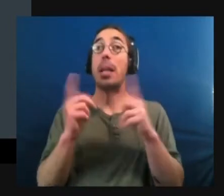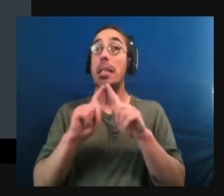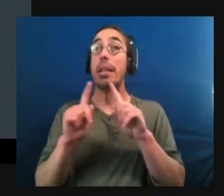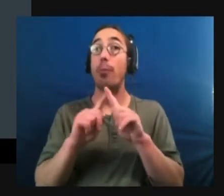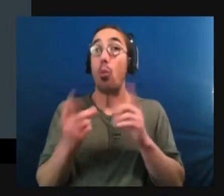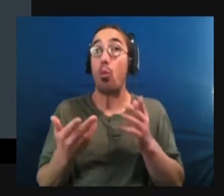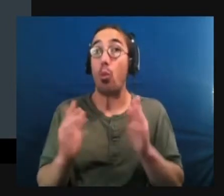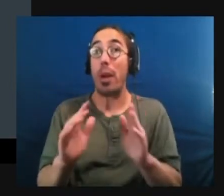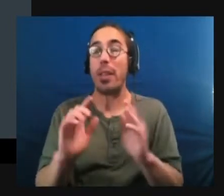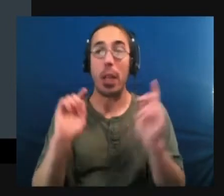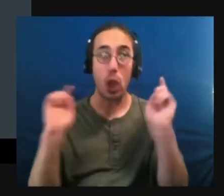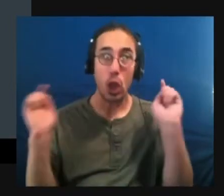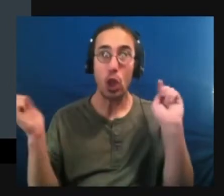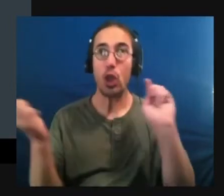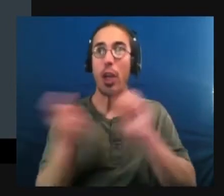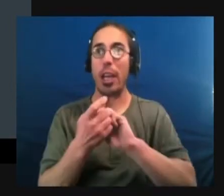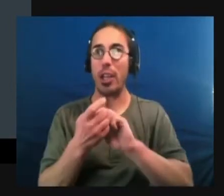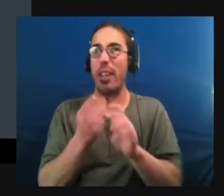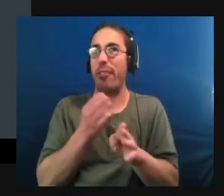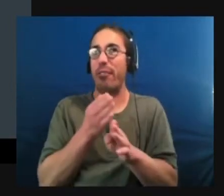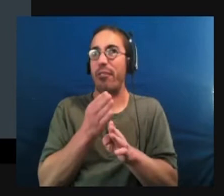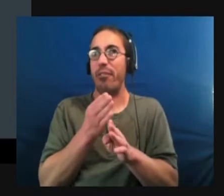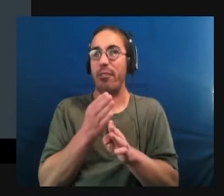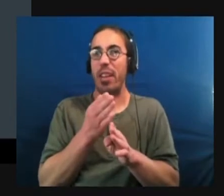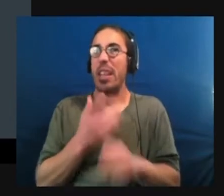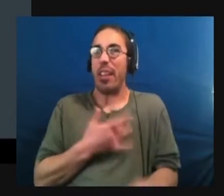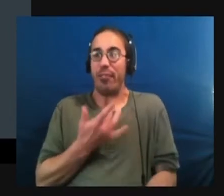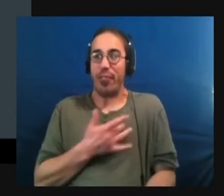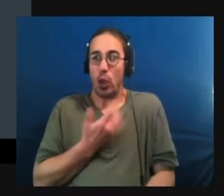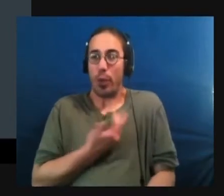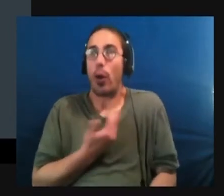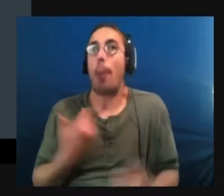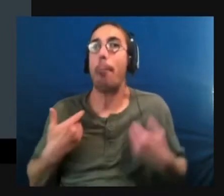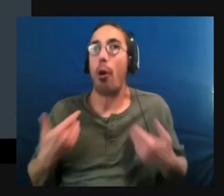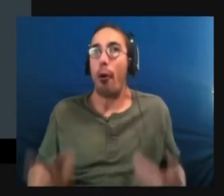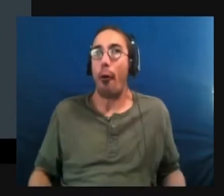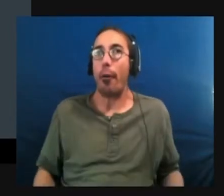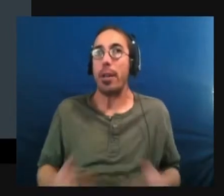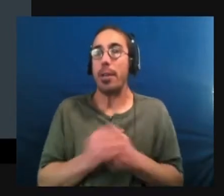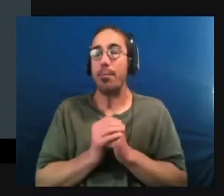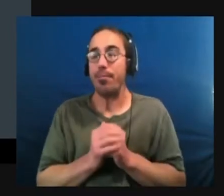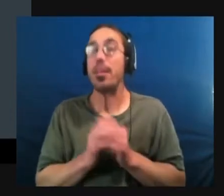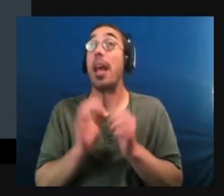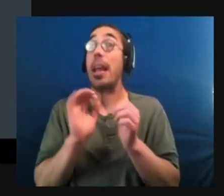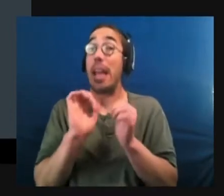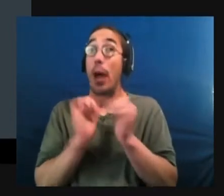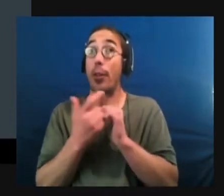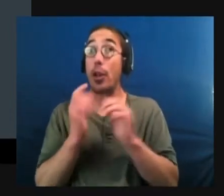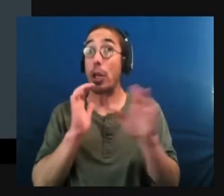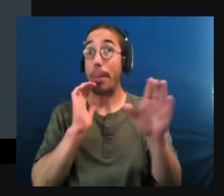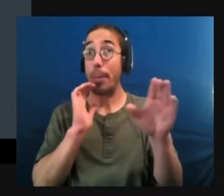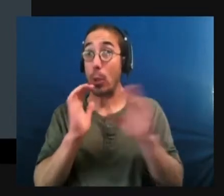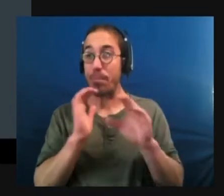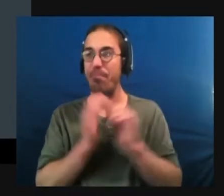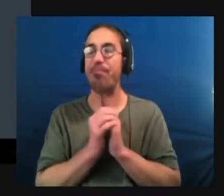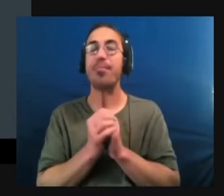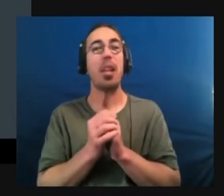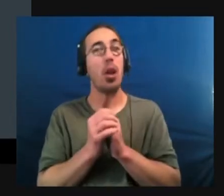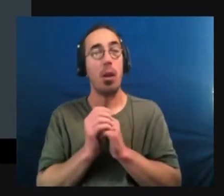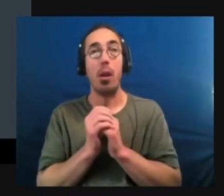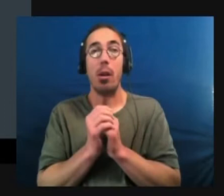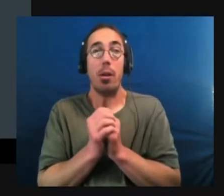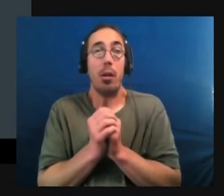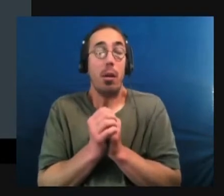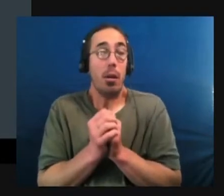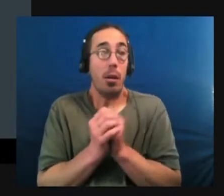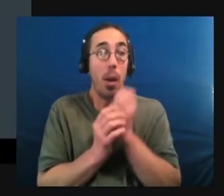that changes in the fields of our body are communicated, and those are all valid. Something